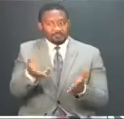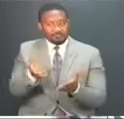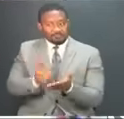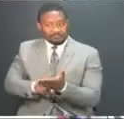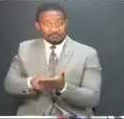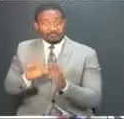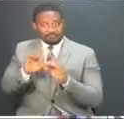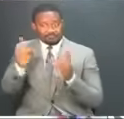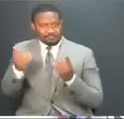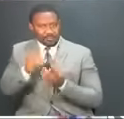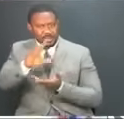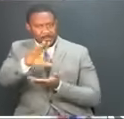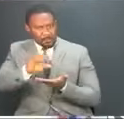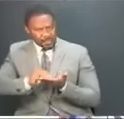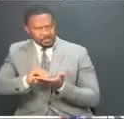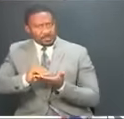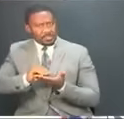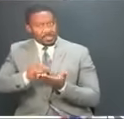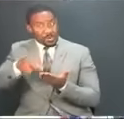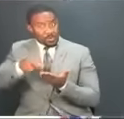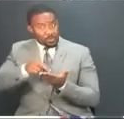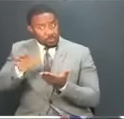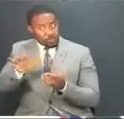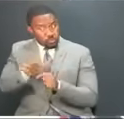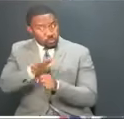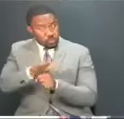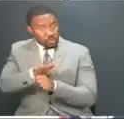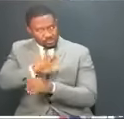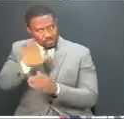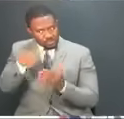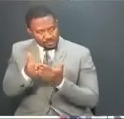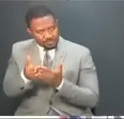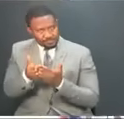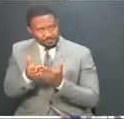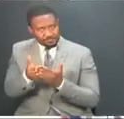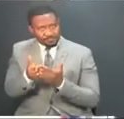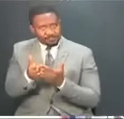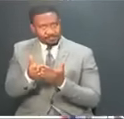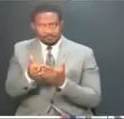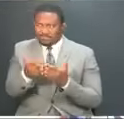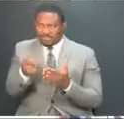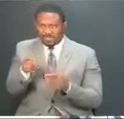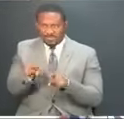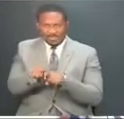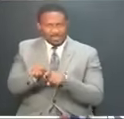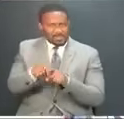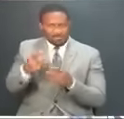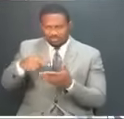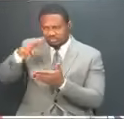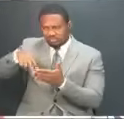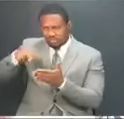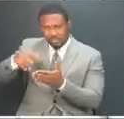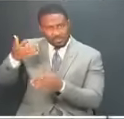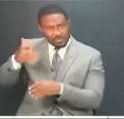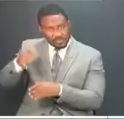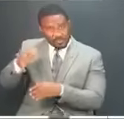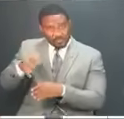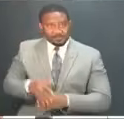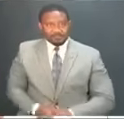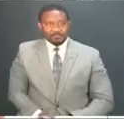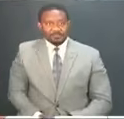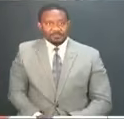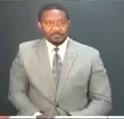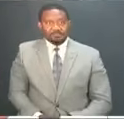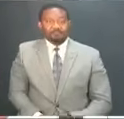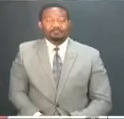Hansard department to capture the report in its entirety, as if it was read word to word. Mr. Speaker, I